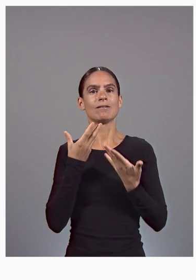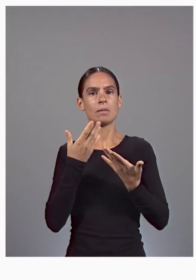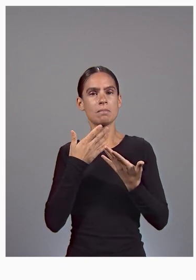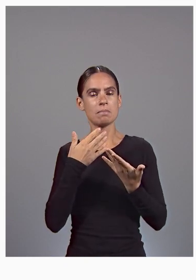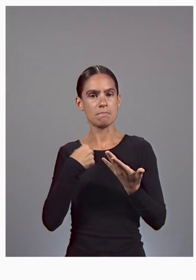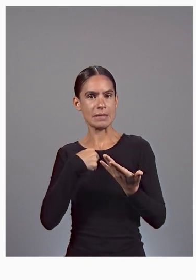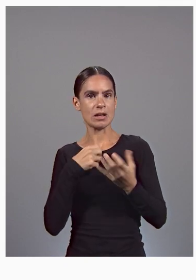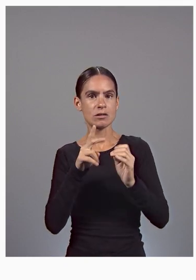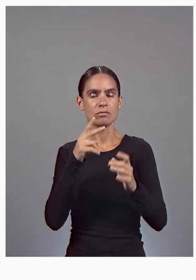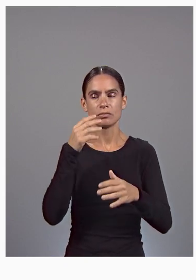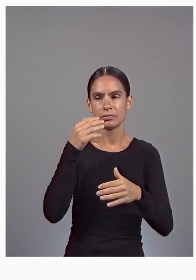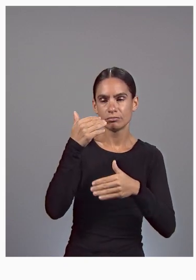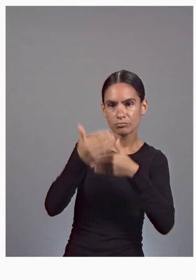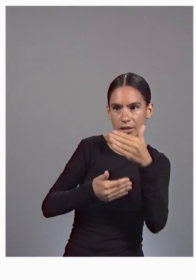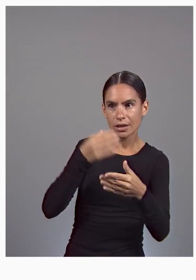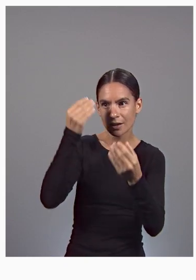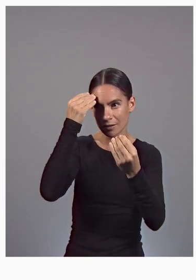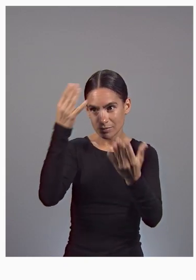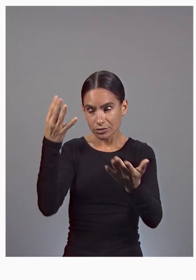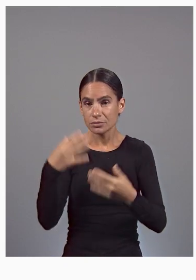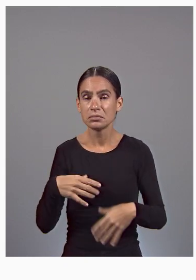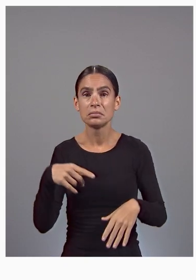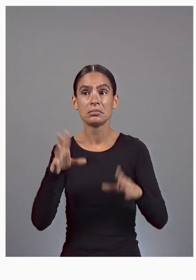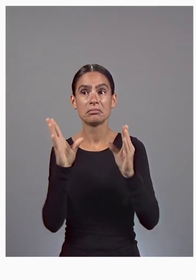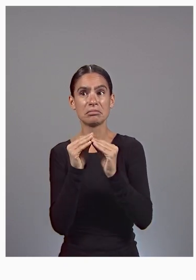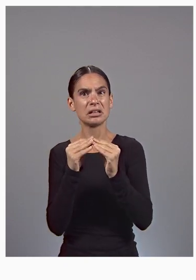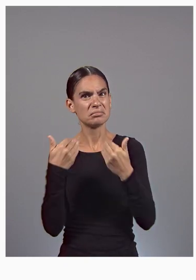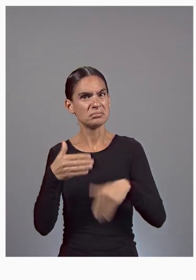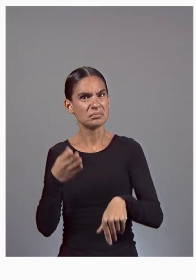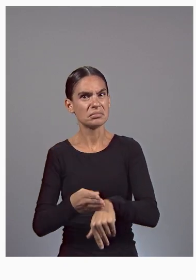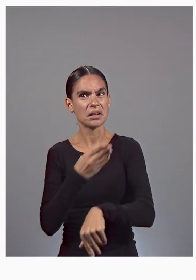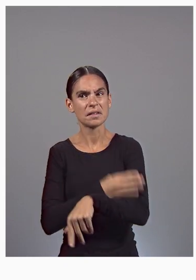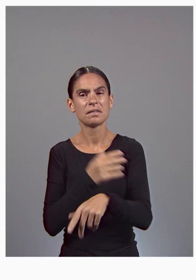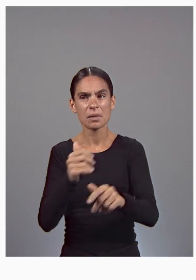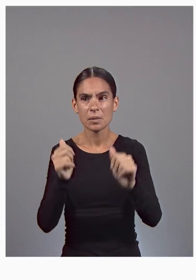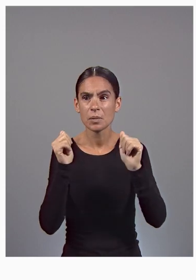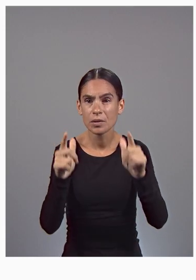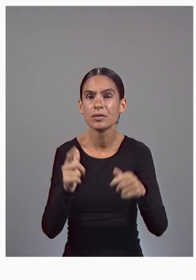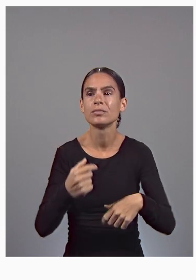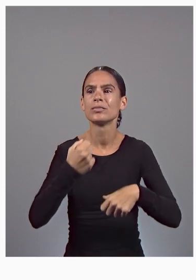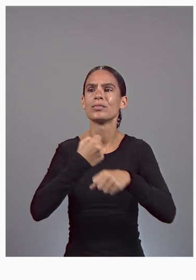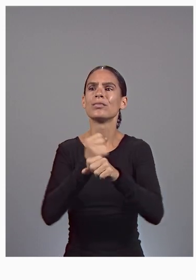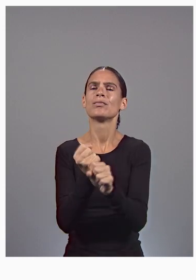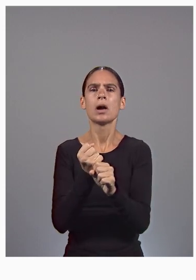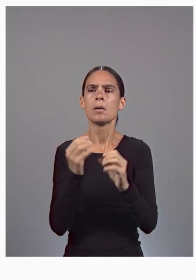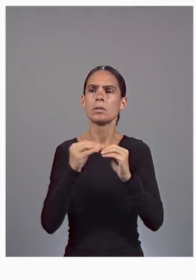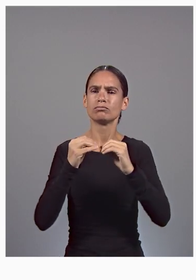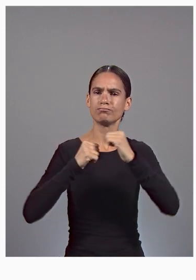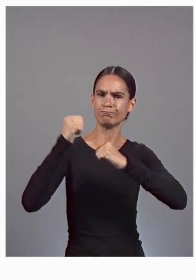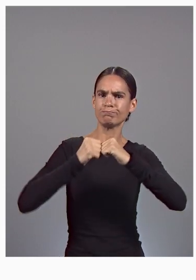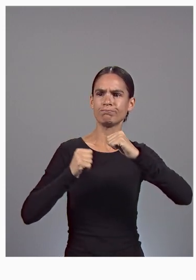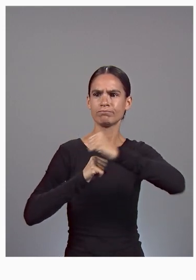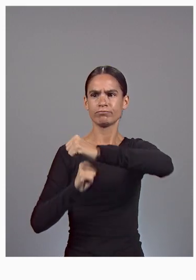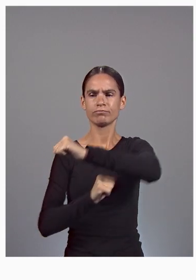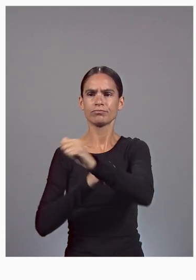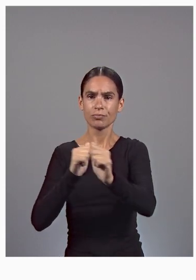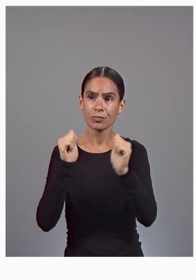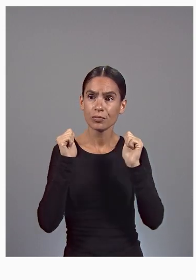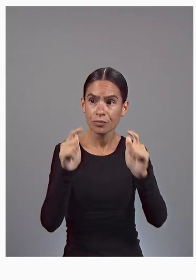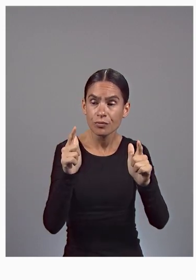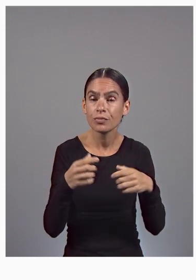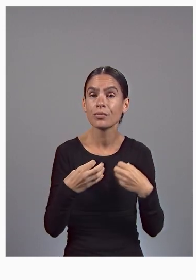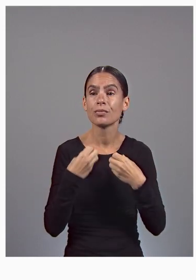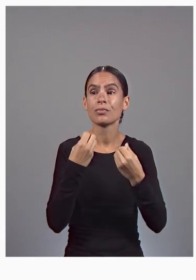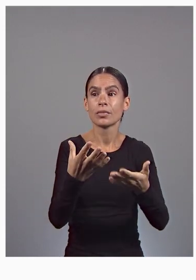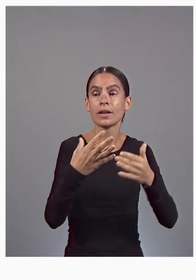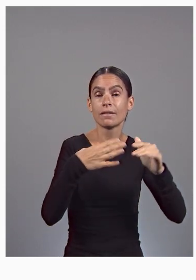for everyone. It created more structure for everybody, which enabled visibility and broader range of ideas. So